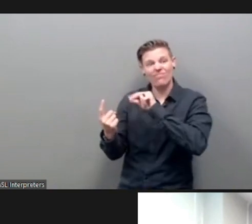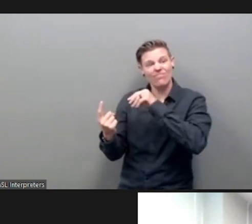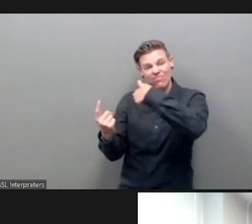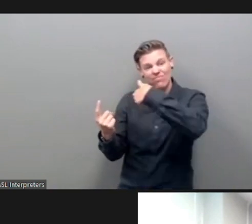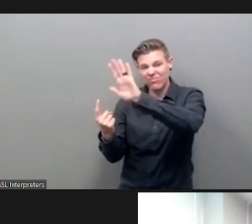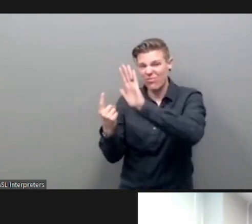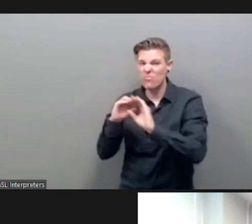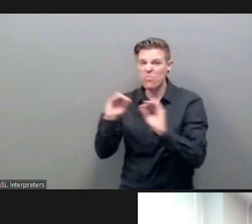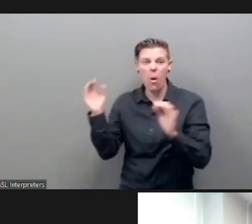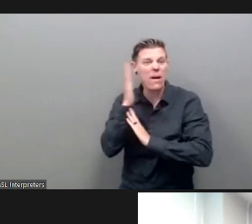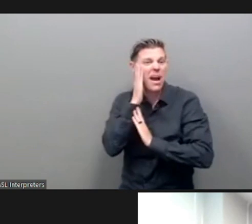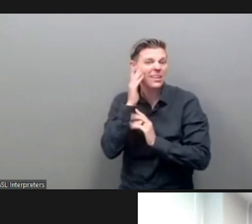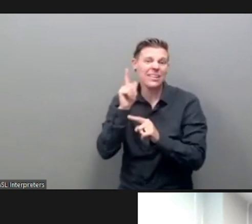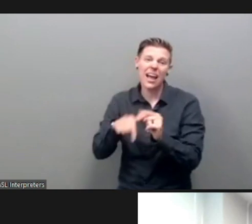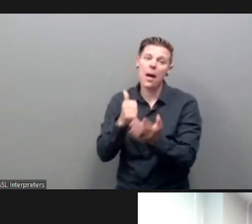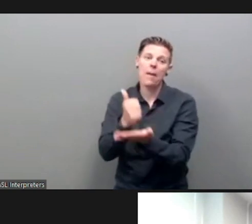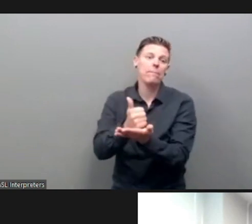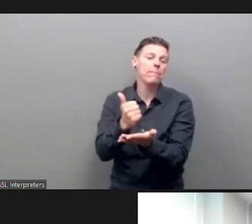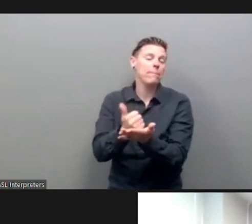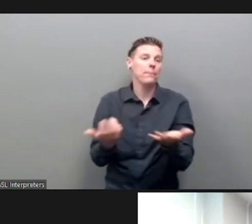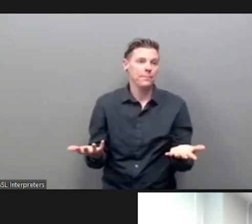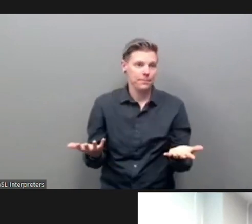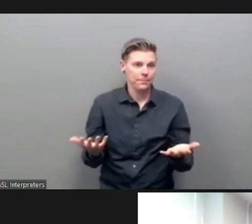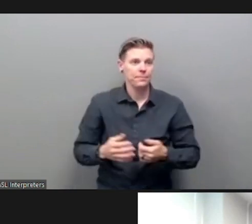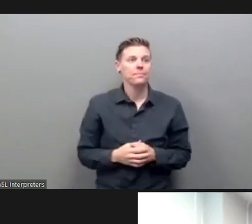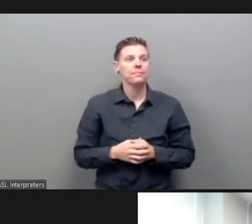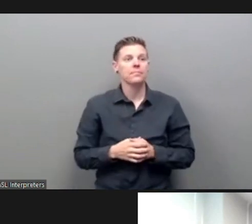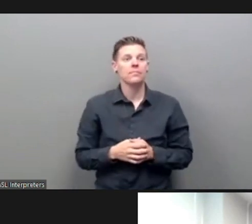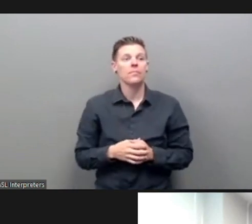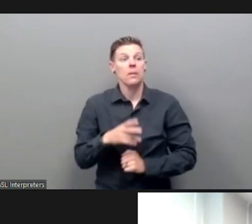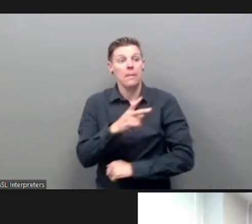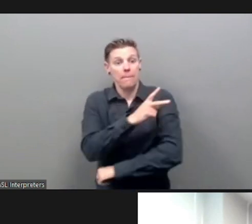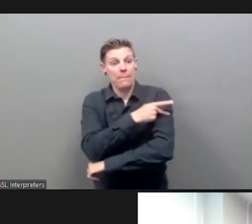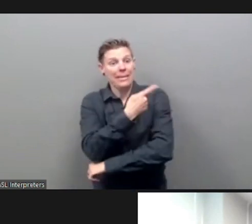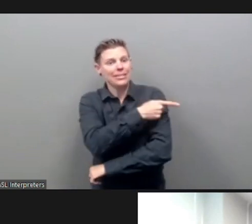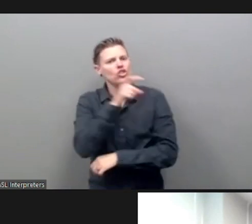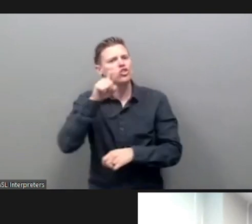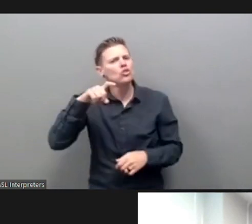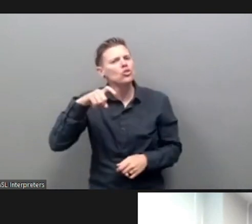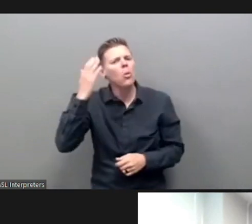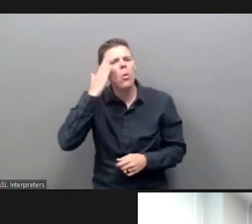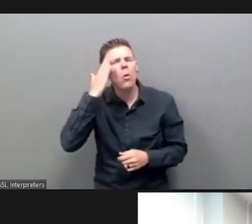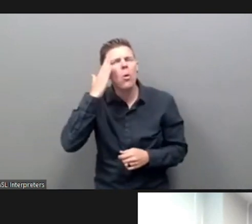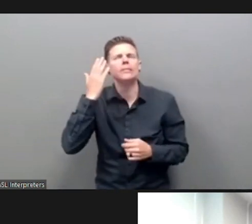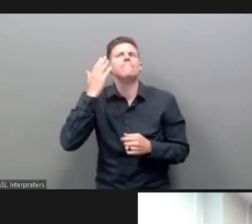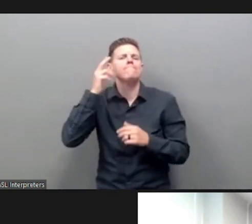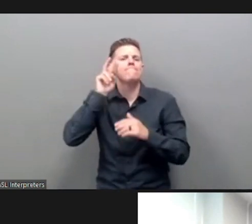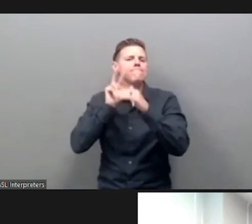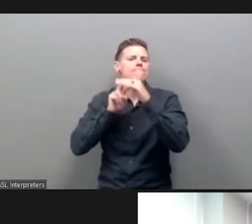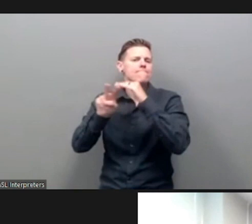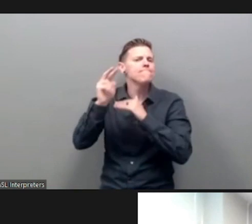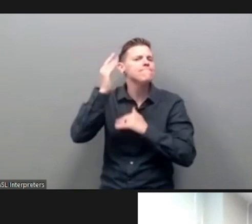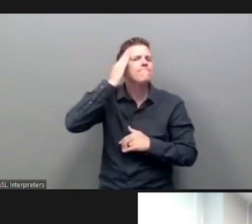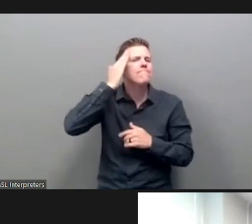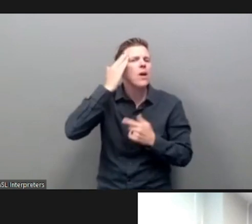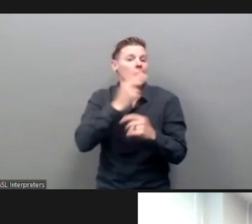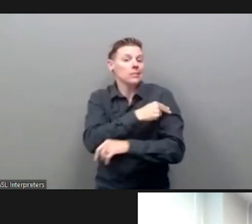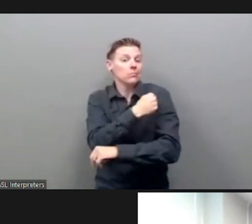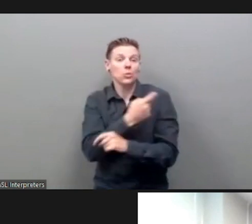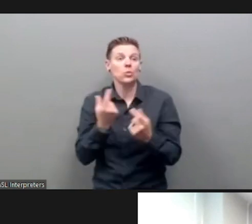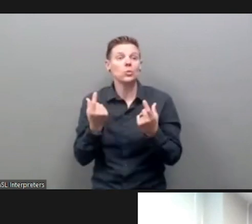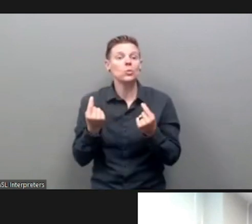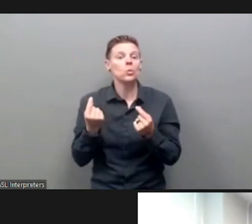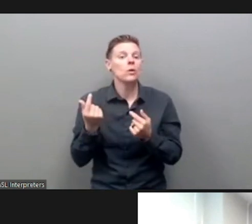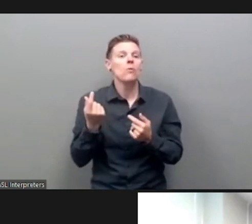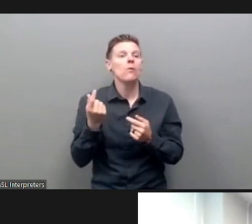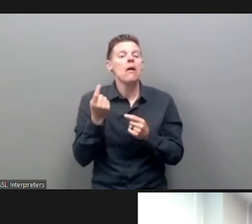of a delay in some procedures. Gallbladders, if you're to the point where you need to have your